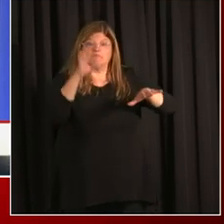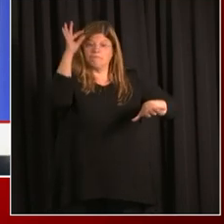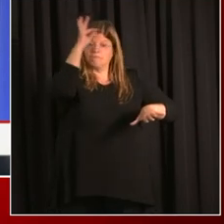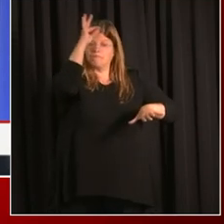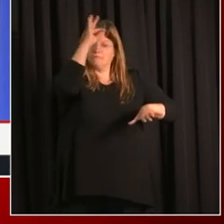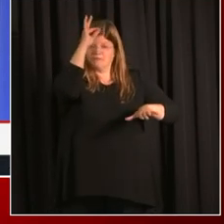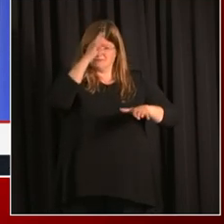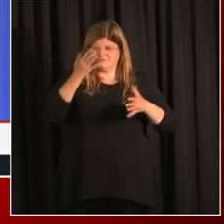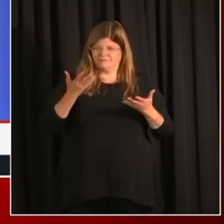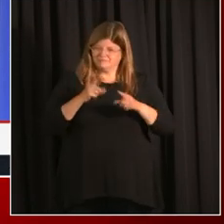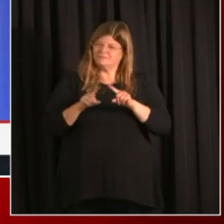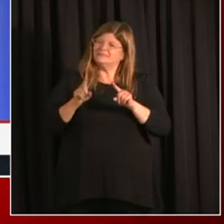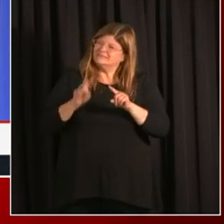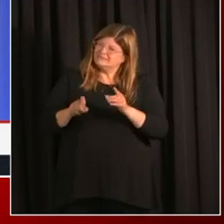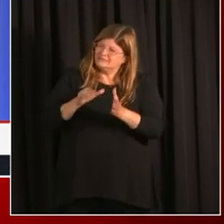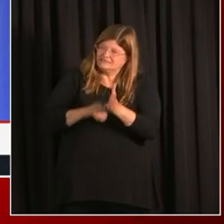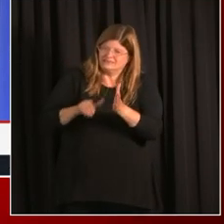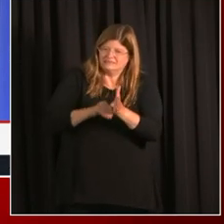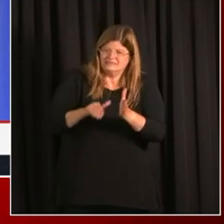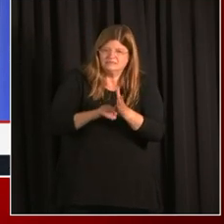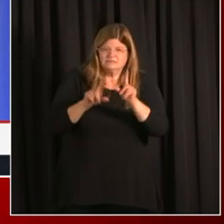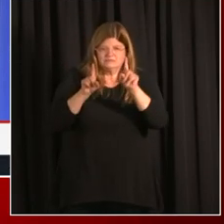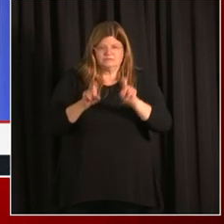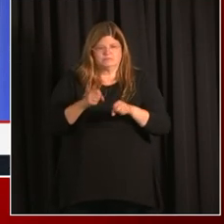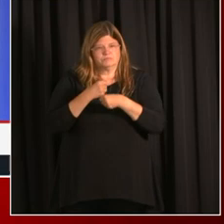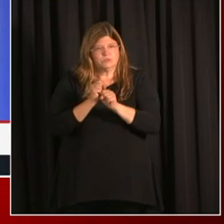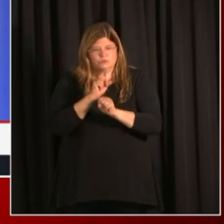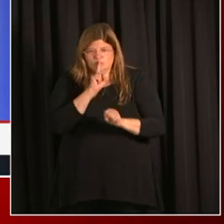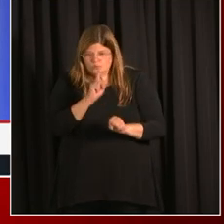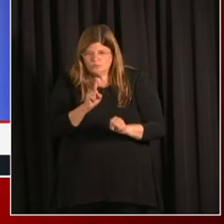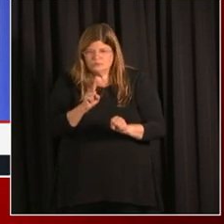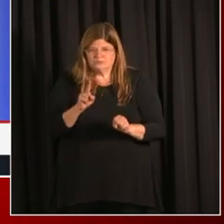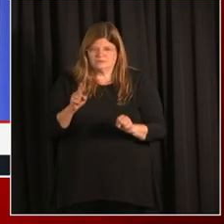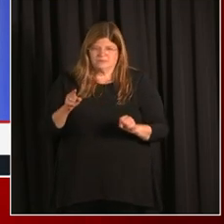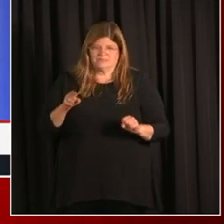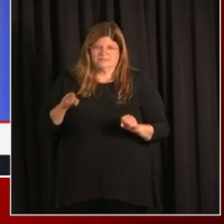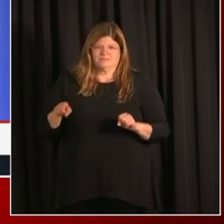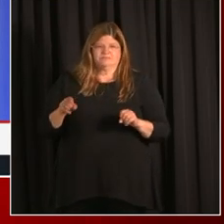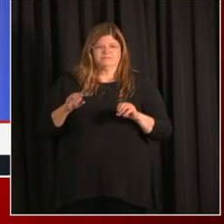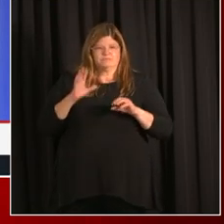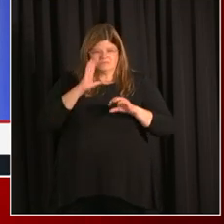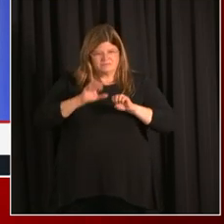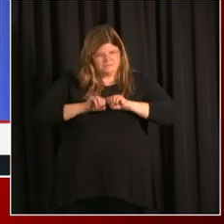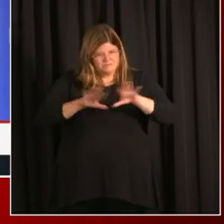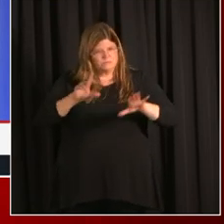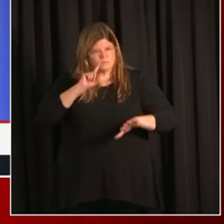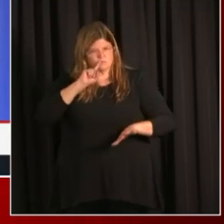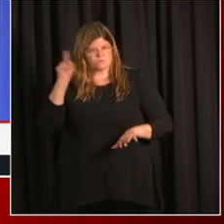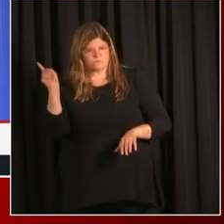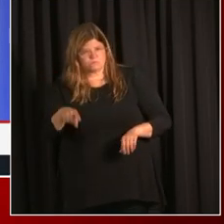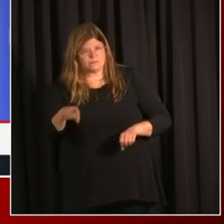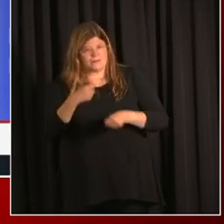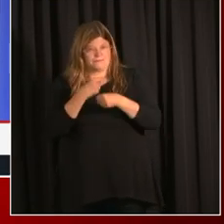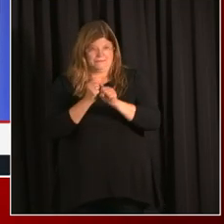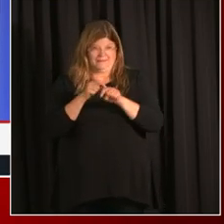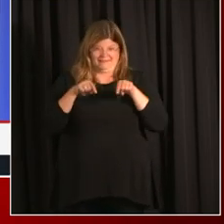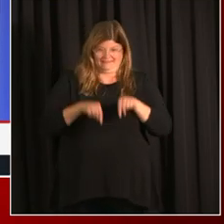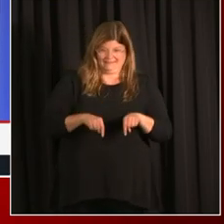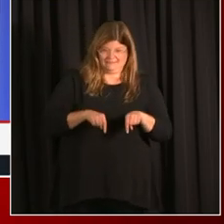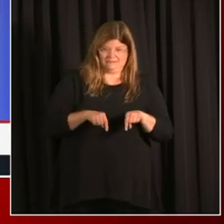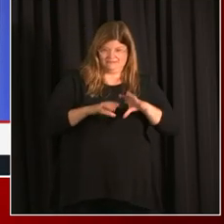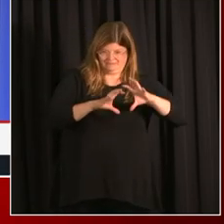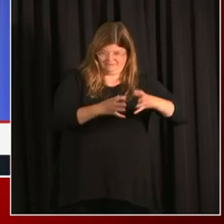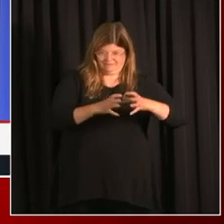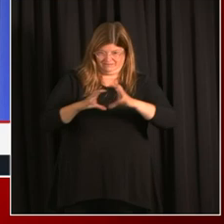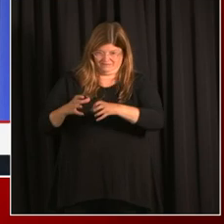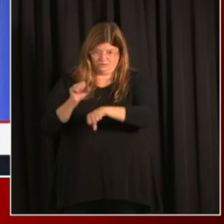So in the spirit of your question, we have, and I have recently issued an order to make this